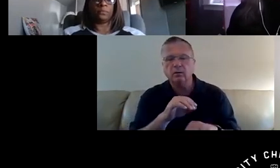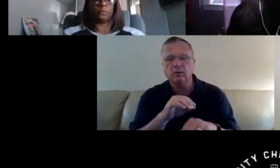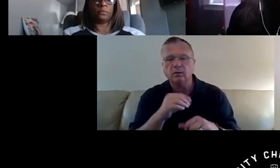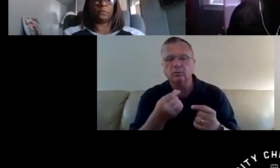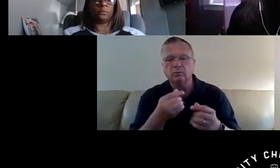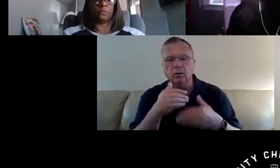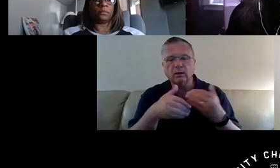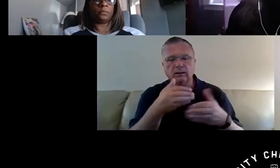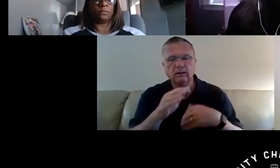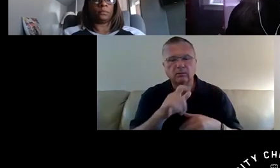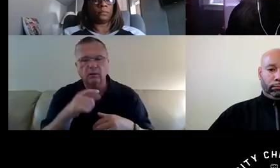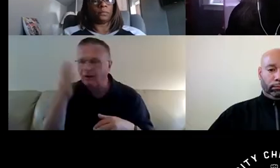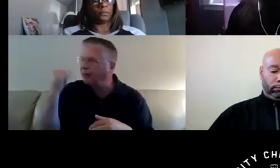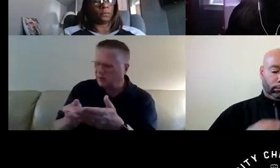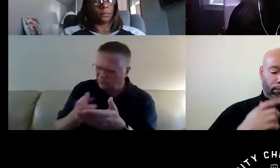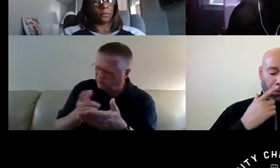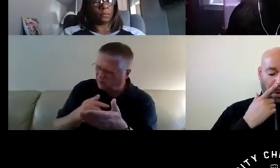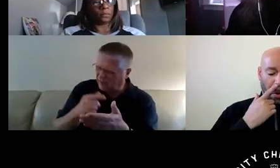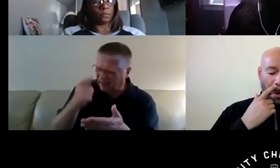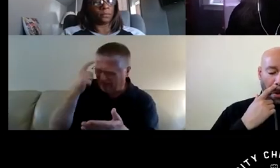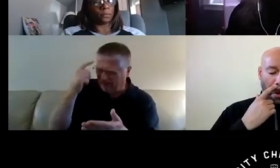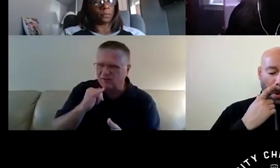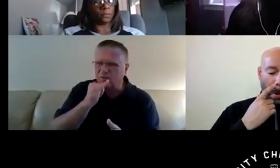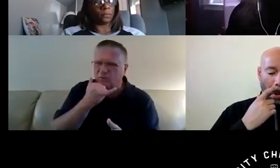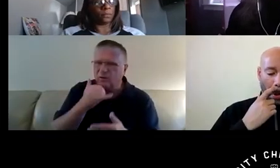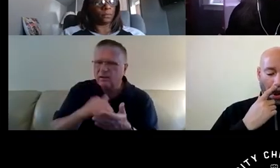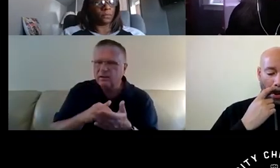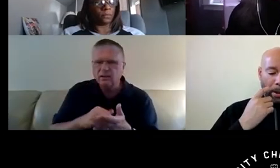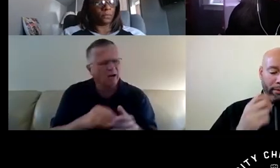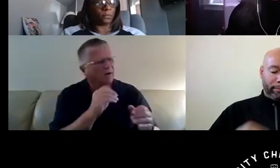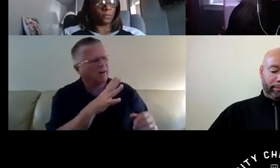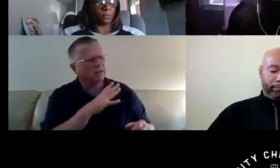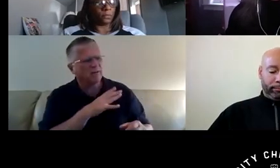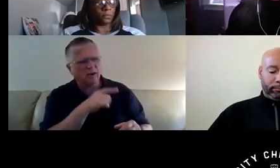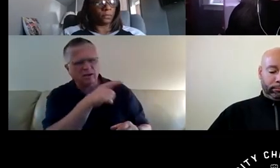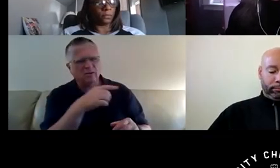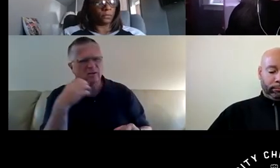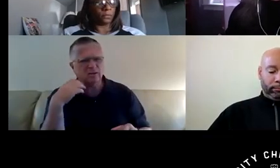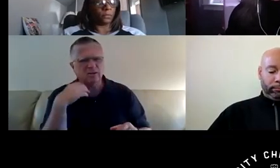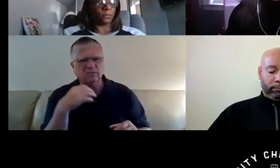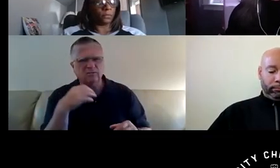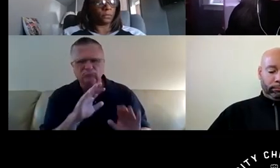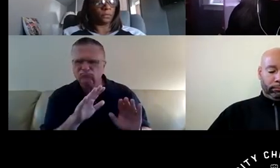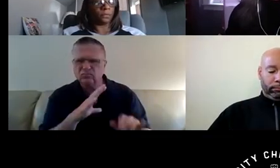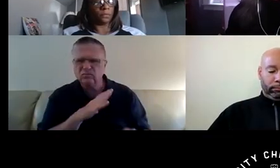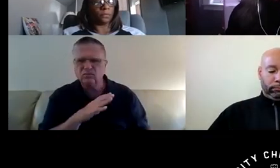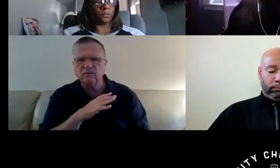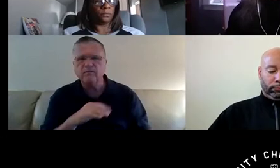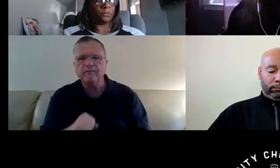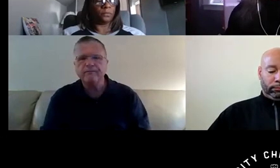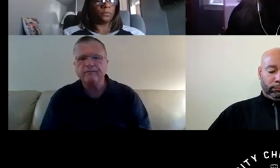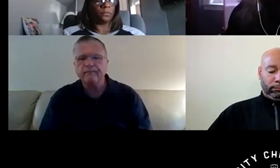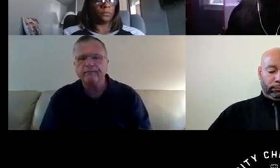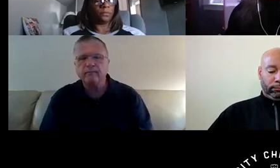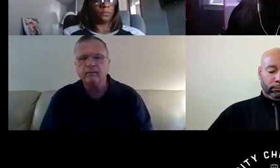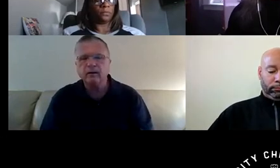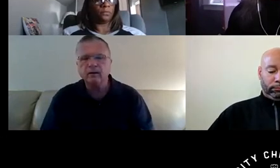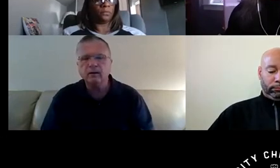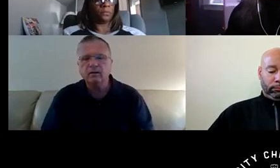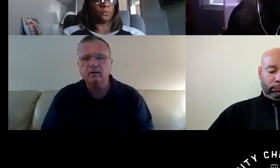the paper back. I'm like, I think I'm in the wrong committee. But yeah, that's right. Okay. The Chair of Human Resources, Mr. Krause, has a waiver rule.